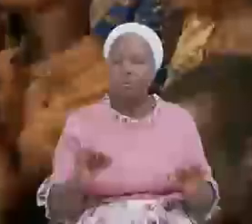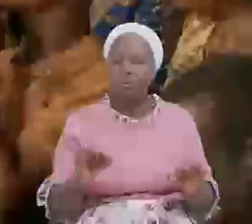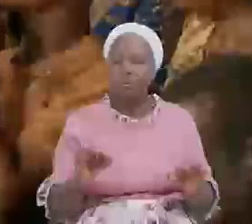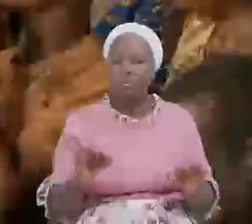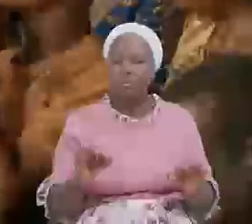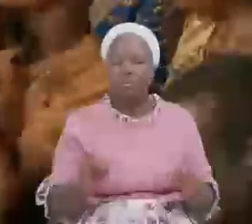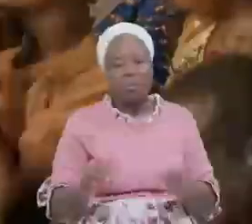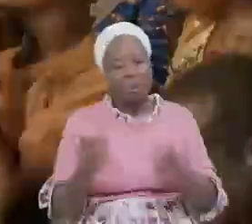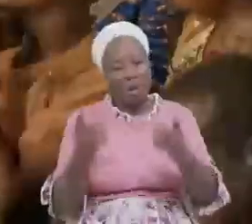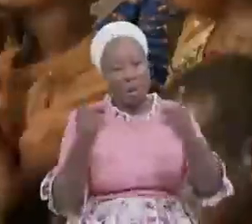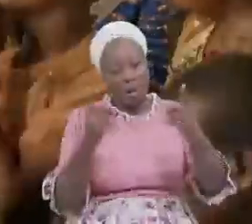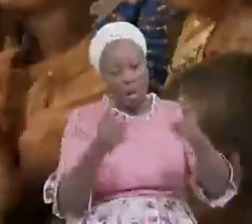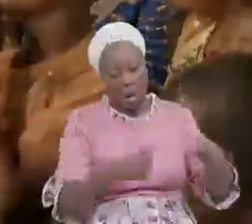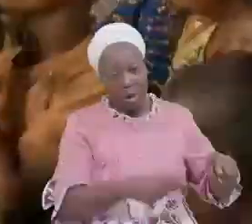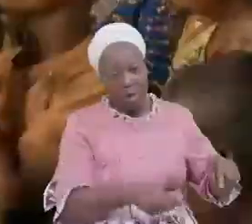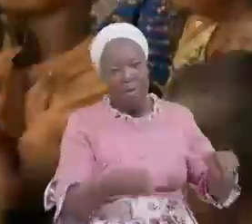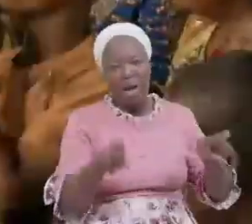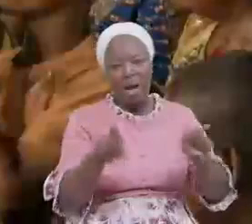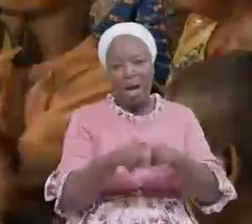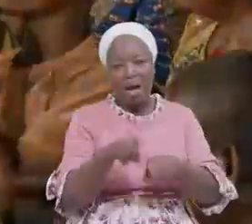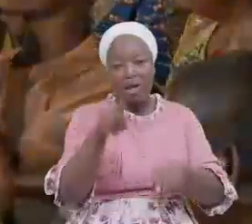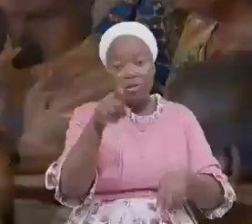Come as you